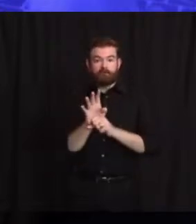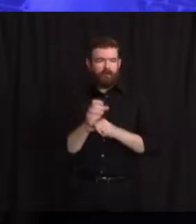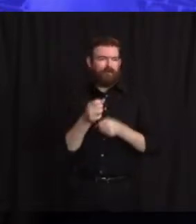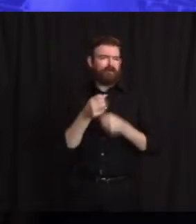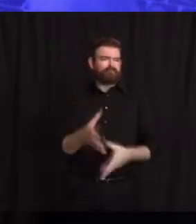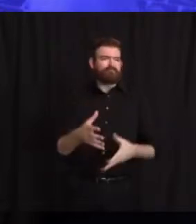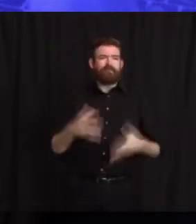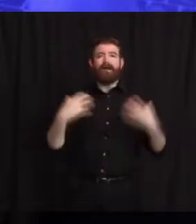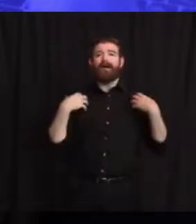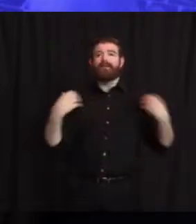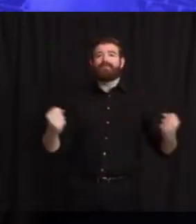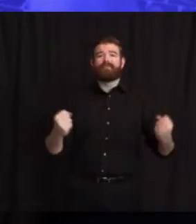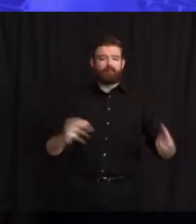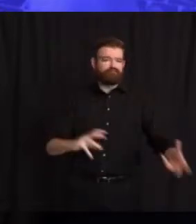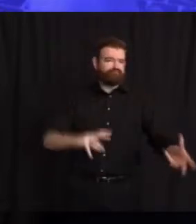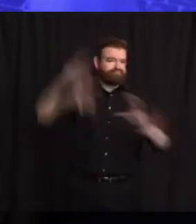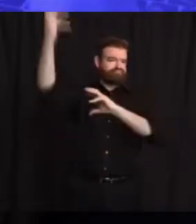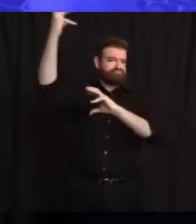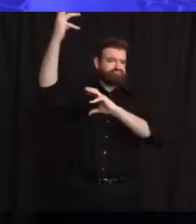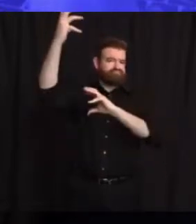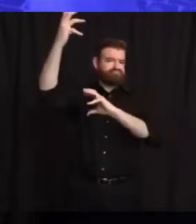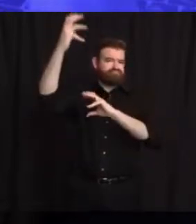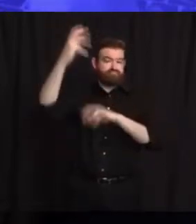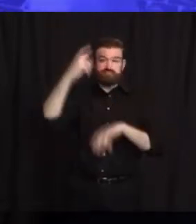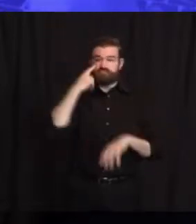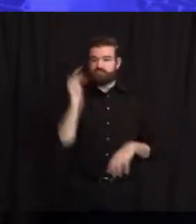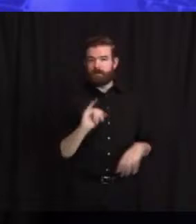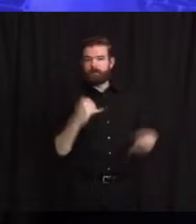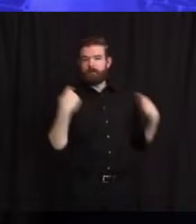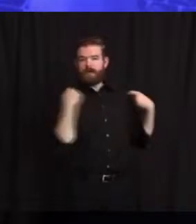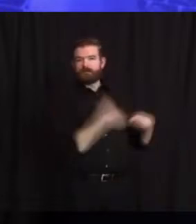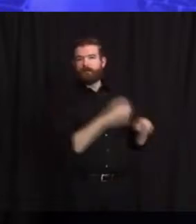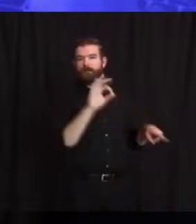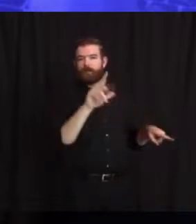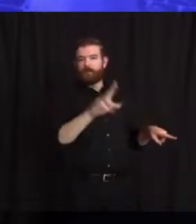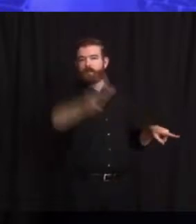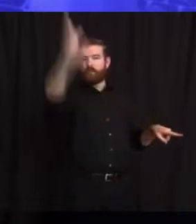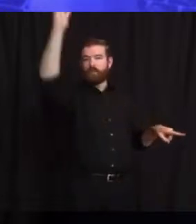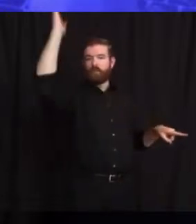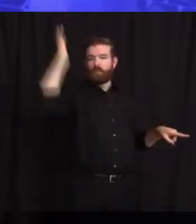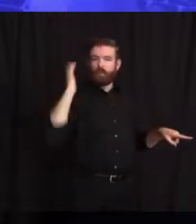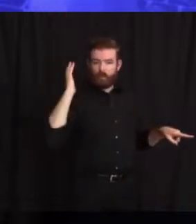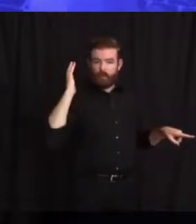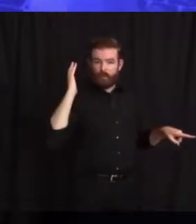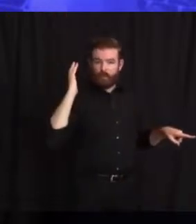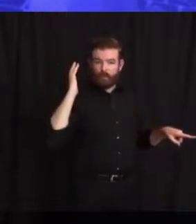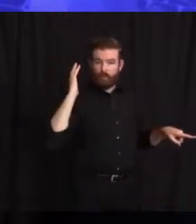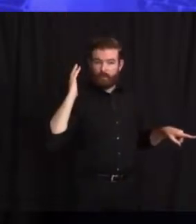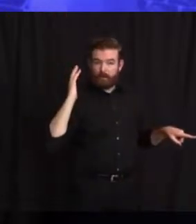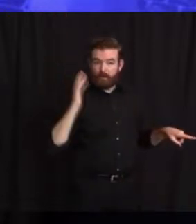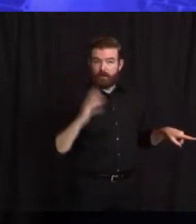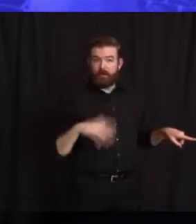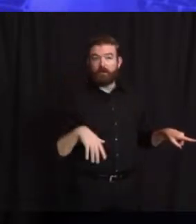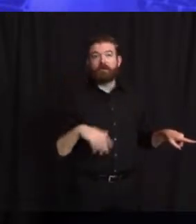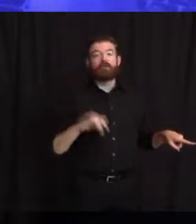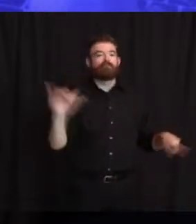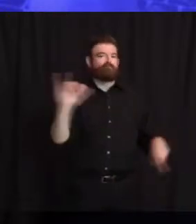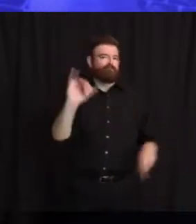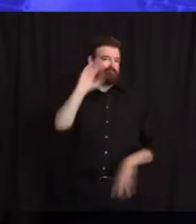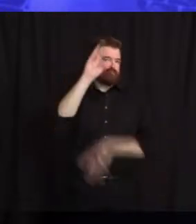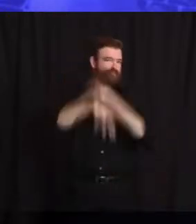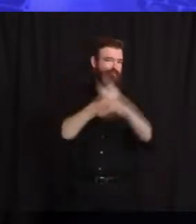over a century ago. But it's also created a global economic crisis that the world has not seen since the Great